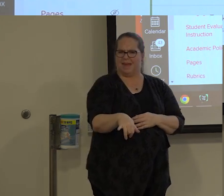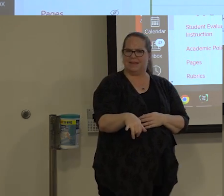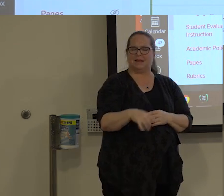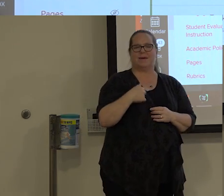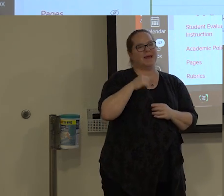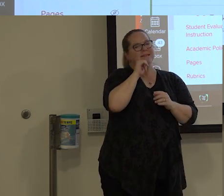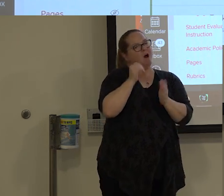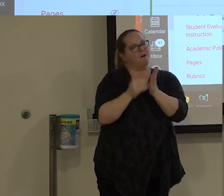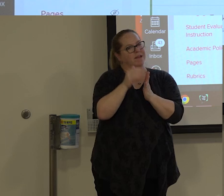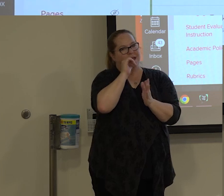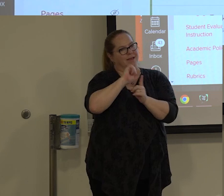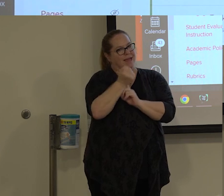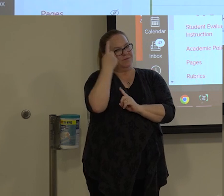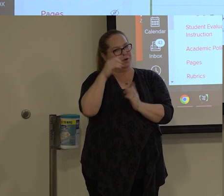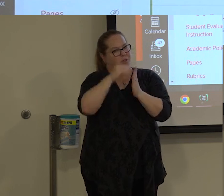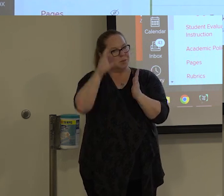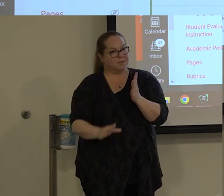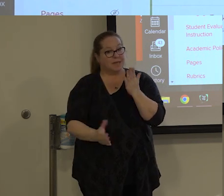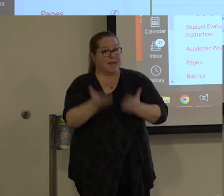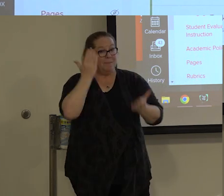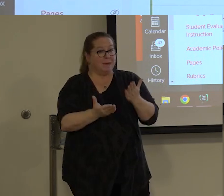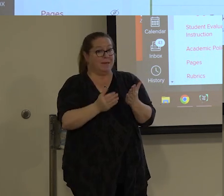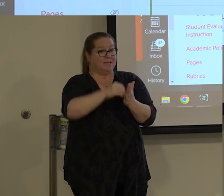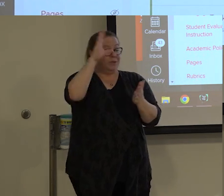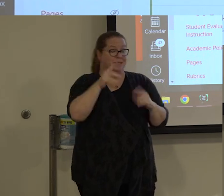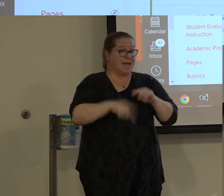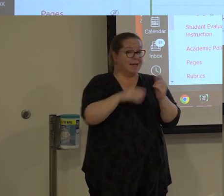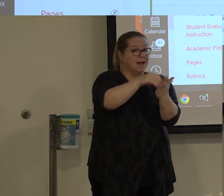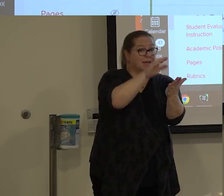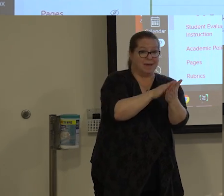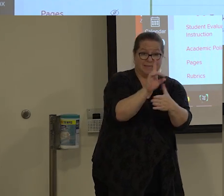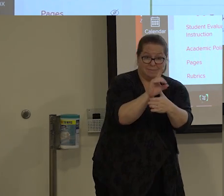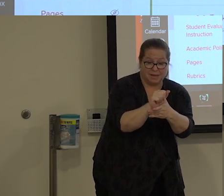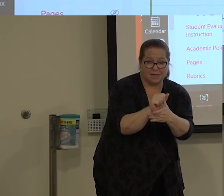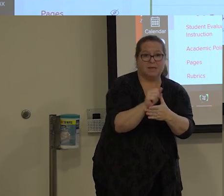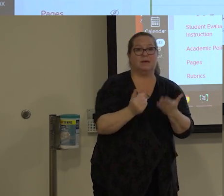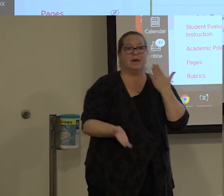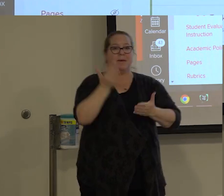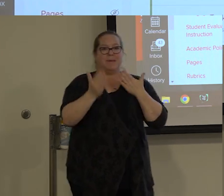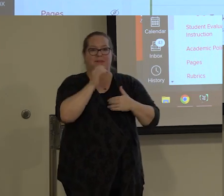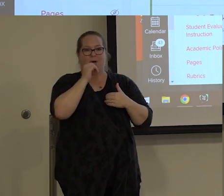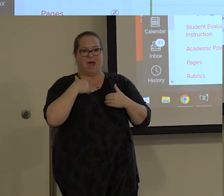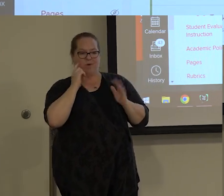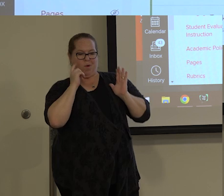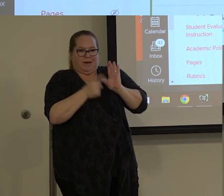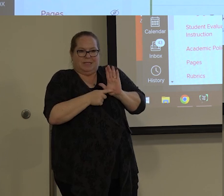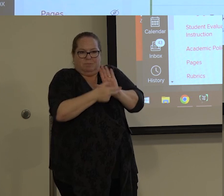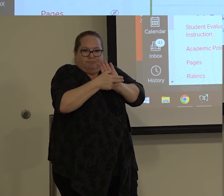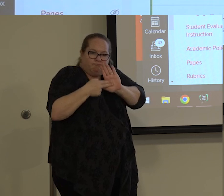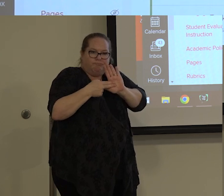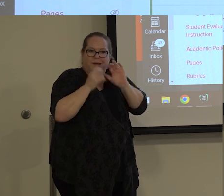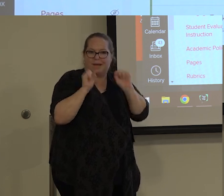our students. Maybe students are not yet at the point where they can document their disability. Maybe they don't have a definable or recognizable